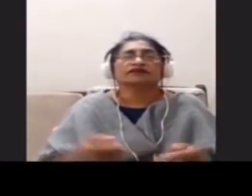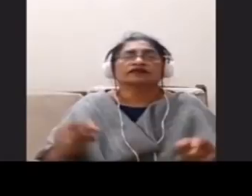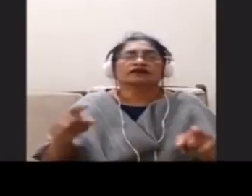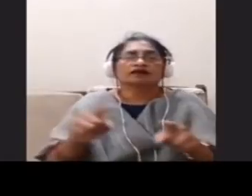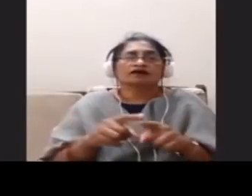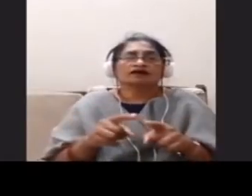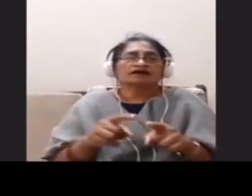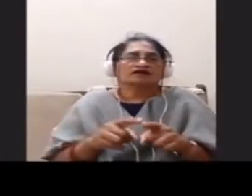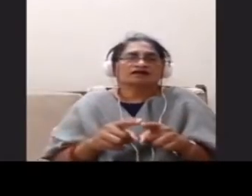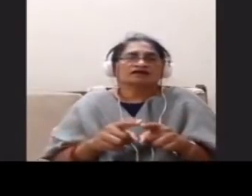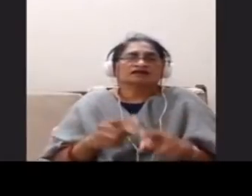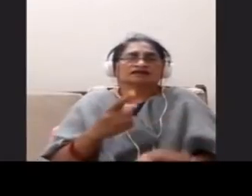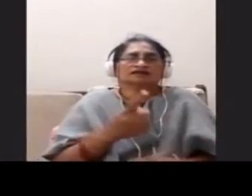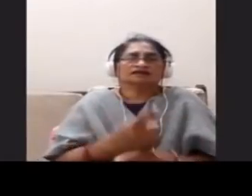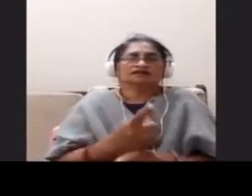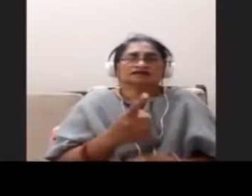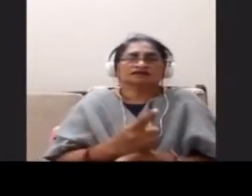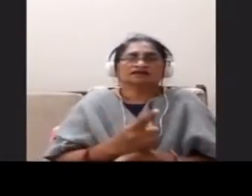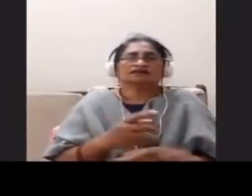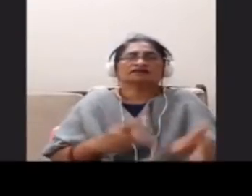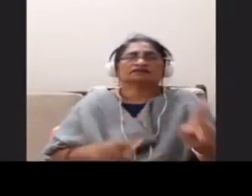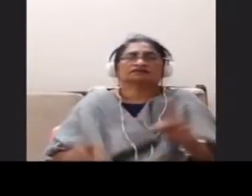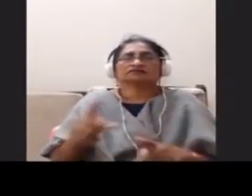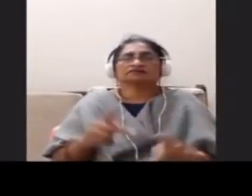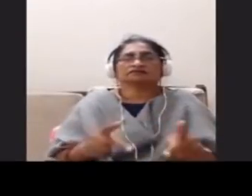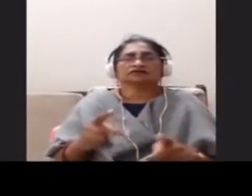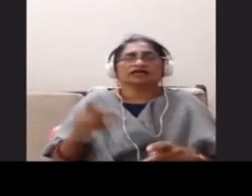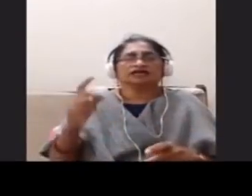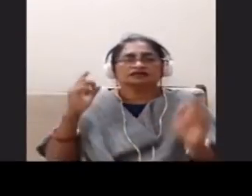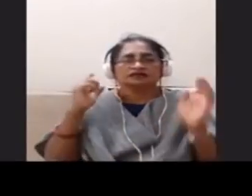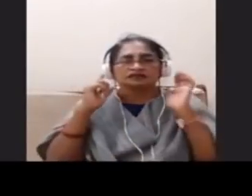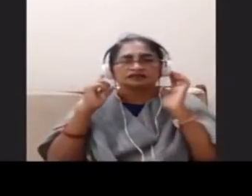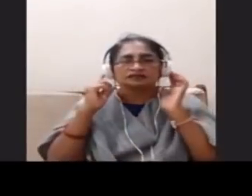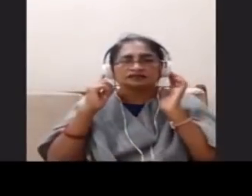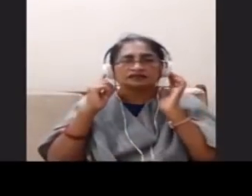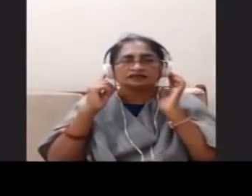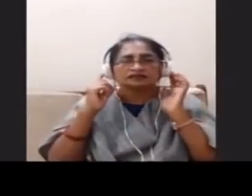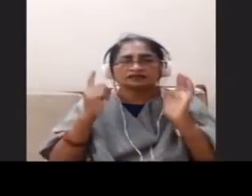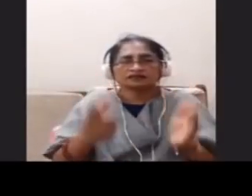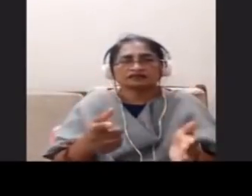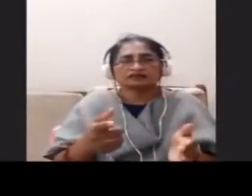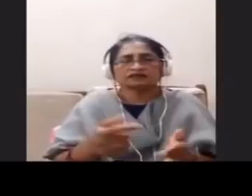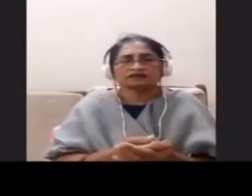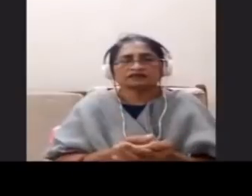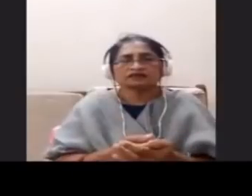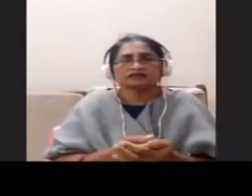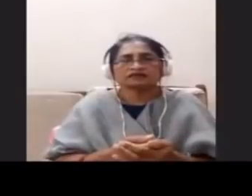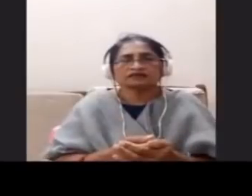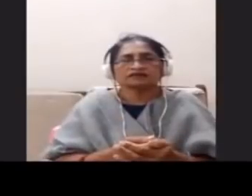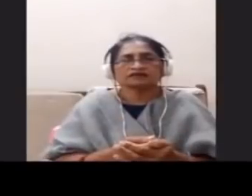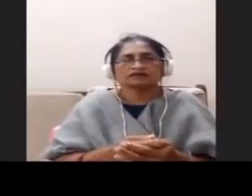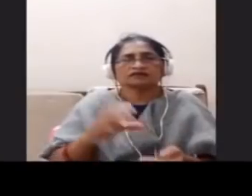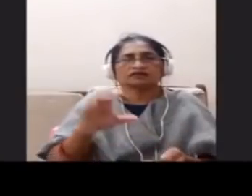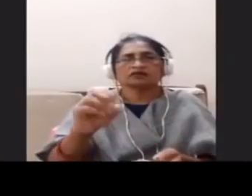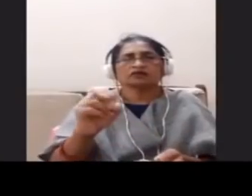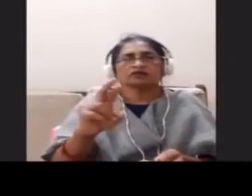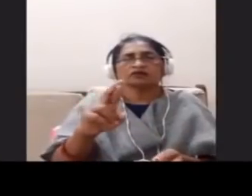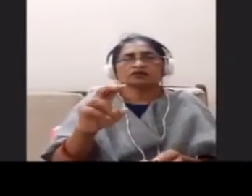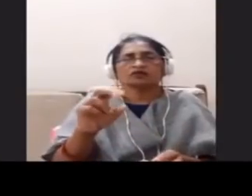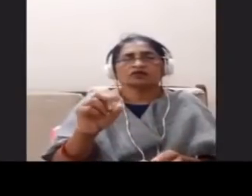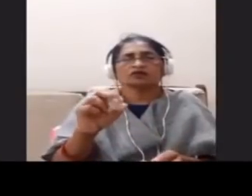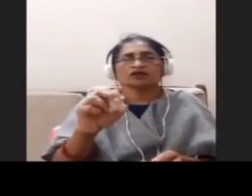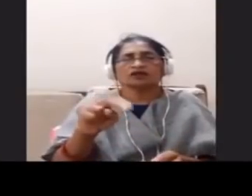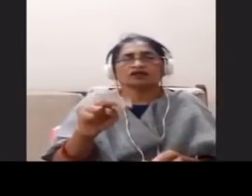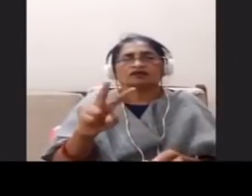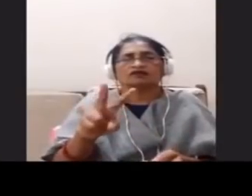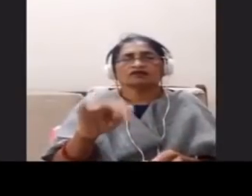right persons with disabilities. Sorry, the audio is really bad. It's the coronavirus.